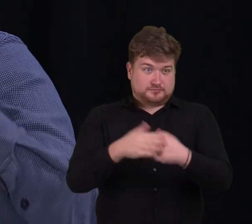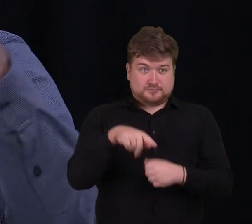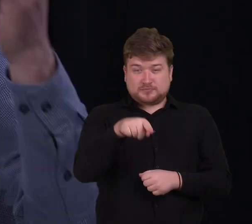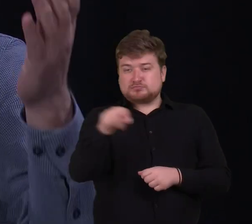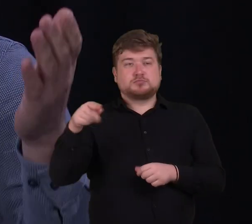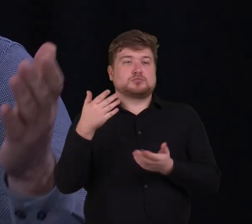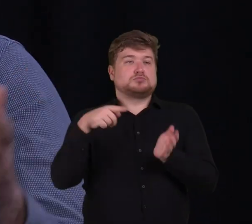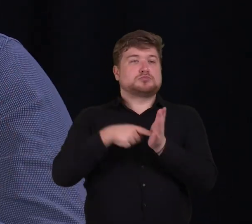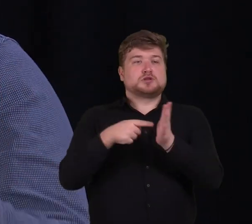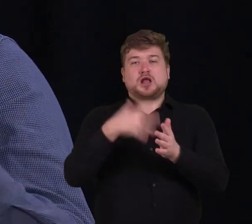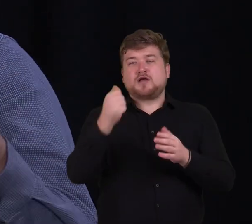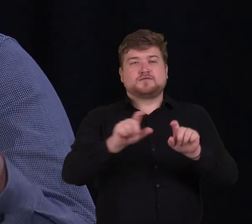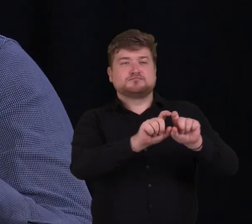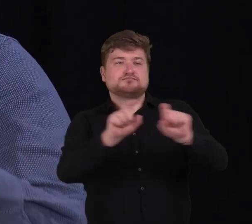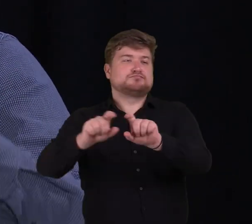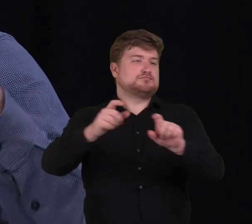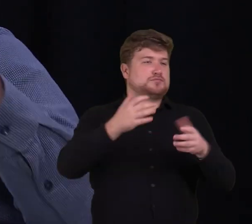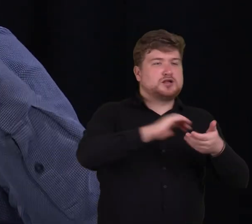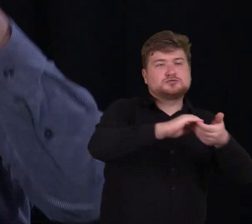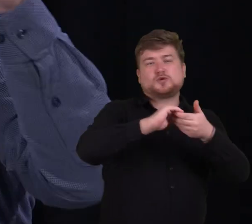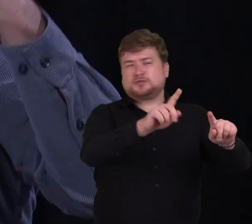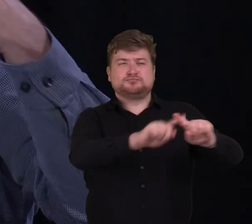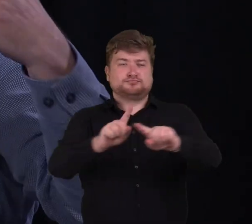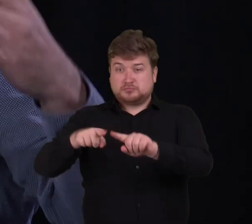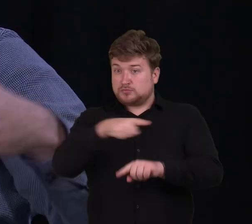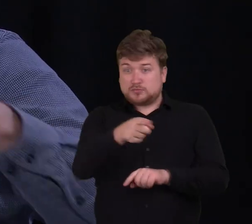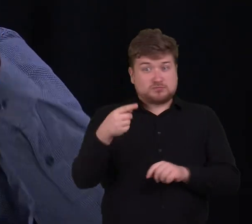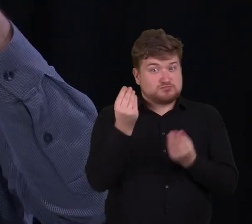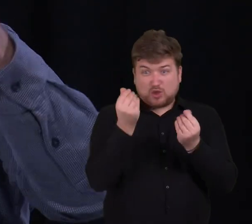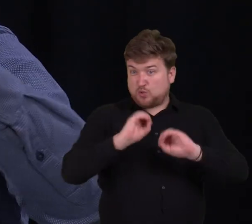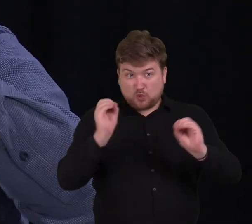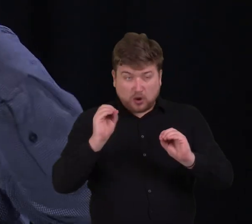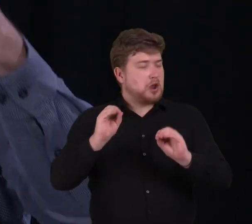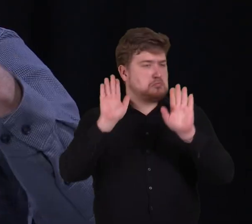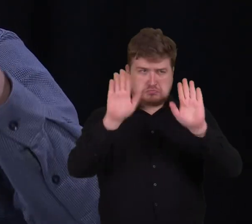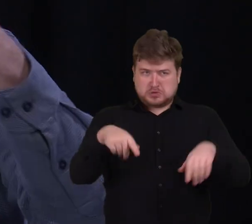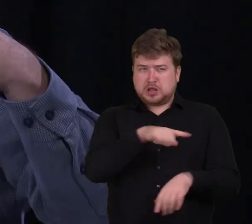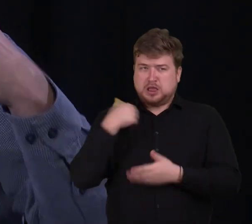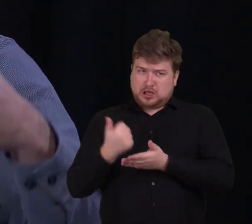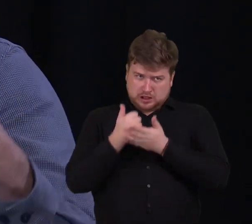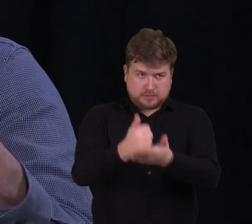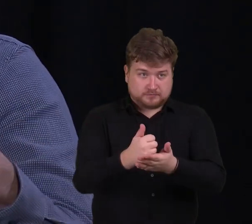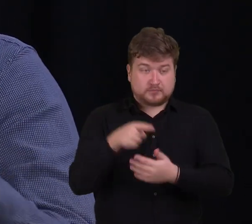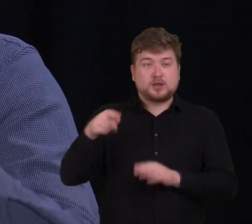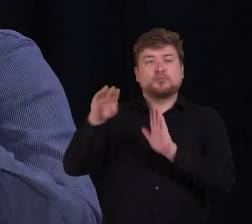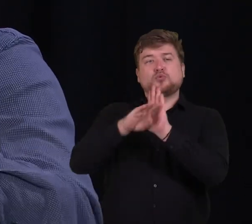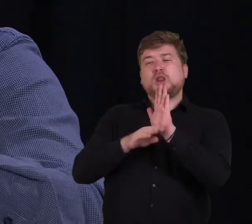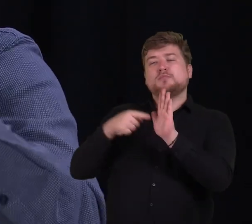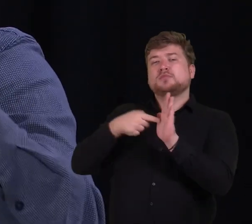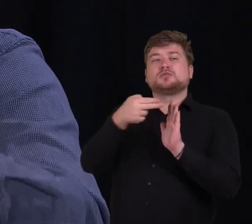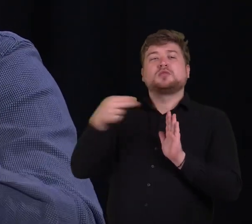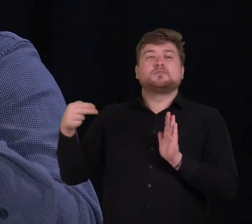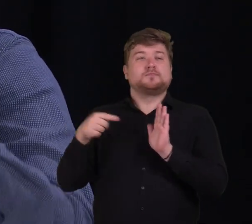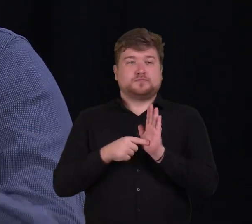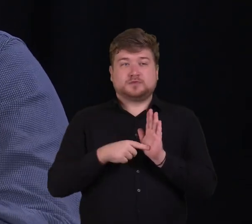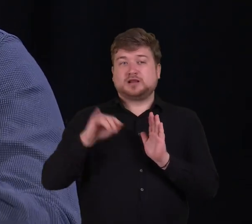some other programs like Interreg, there are almost these big players, almost all the time the same players. They are getting